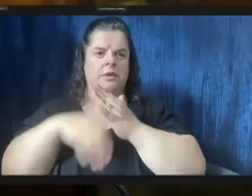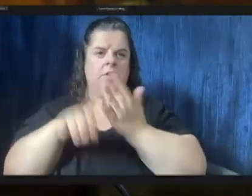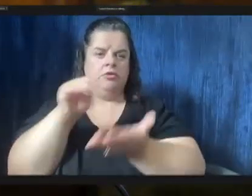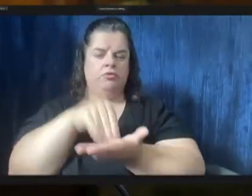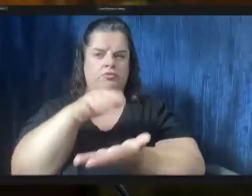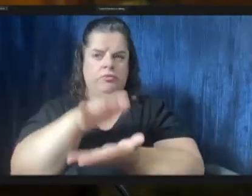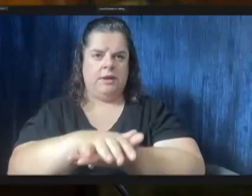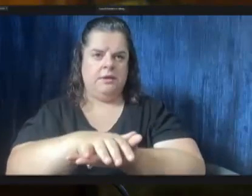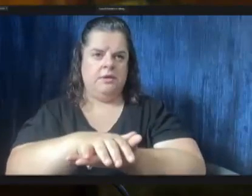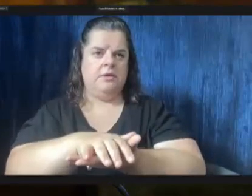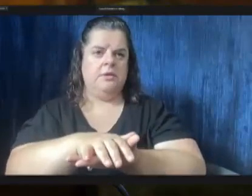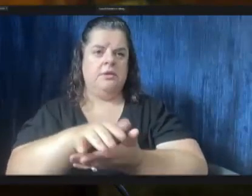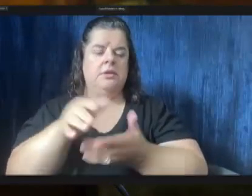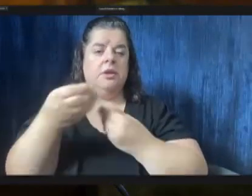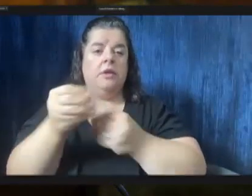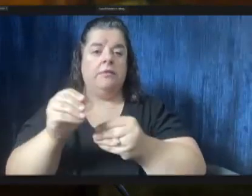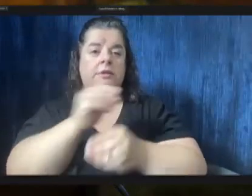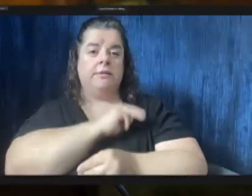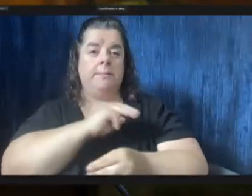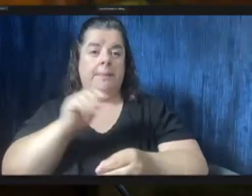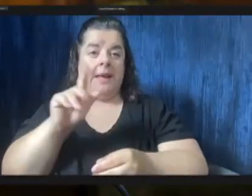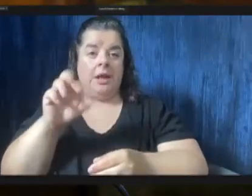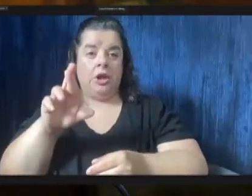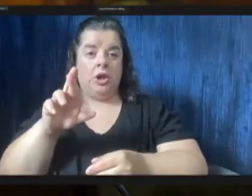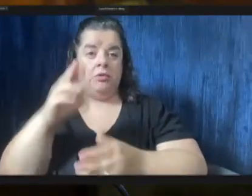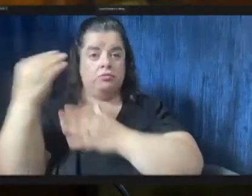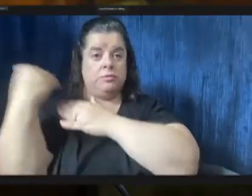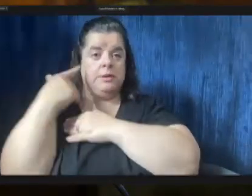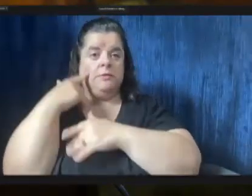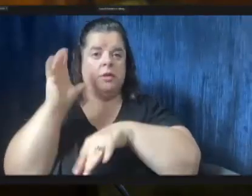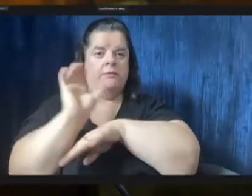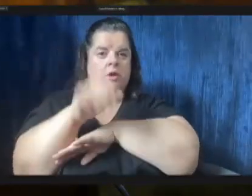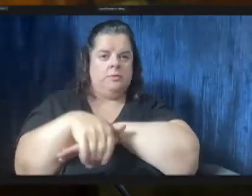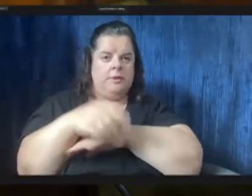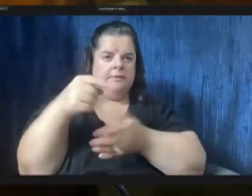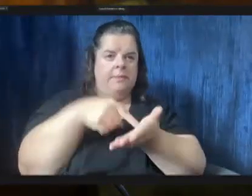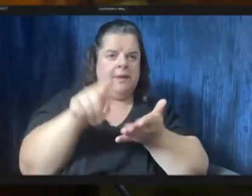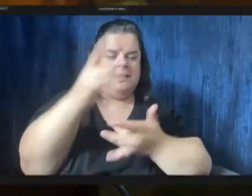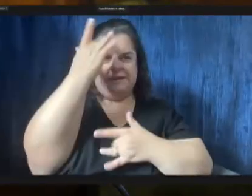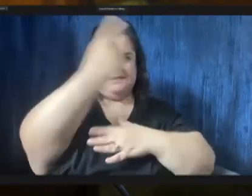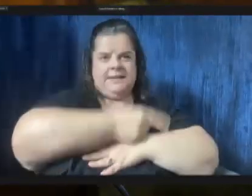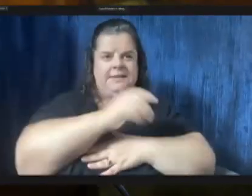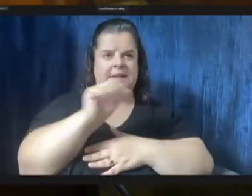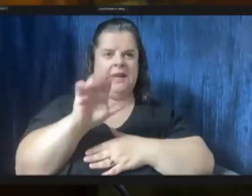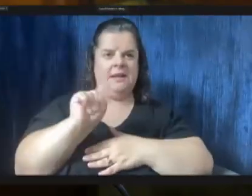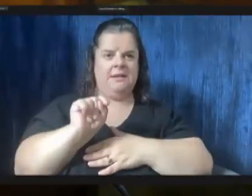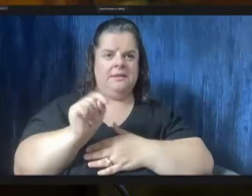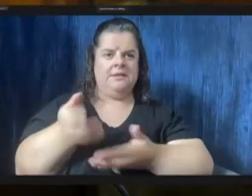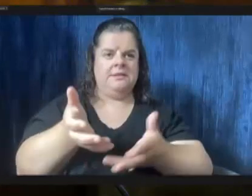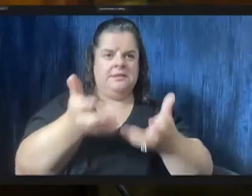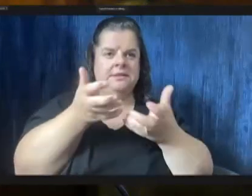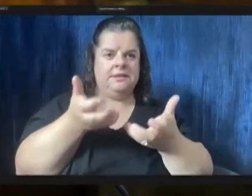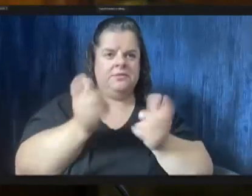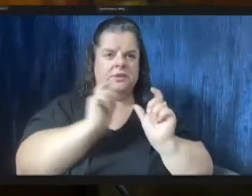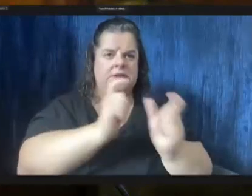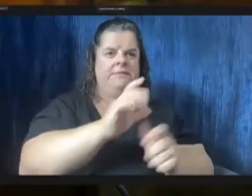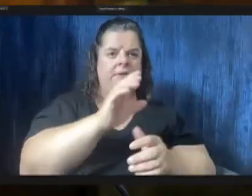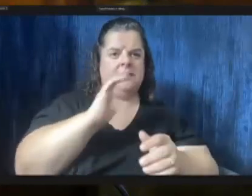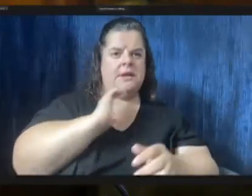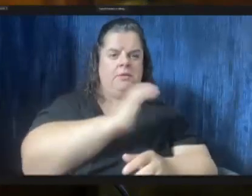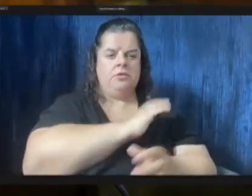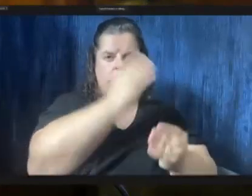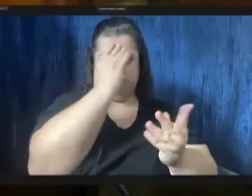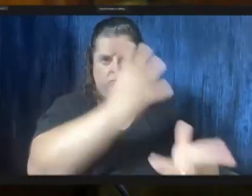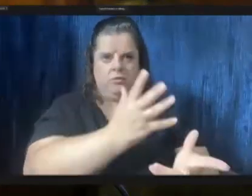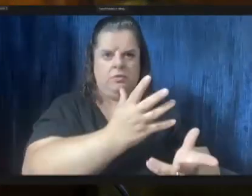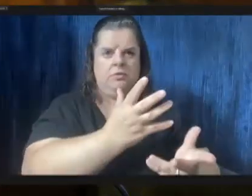as follows. The Office of the Mayor, which is responsible for the enforcement of the Paid Sick Days Act, seeks to give council notice of